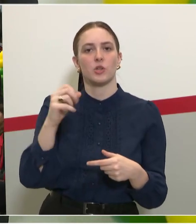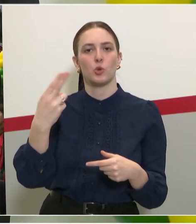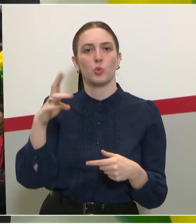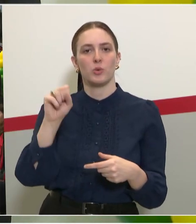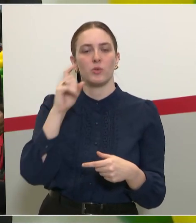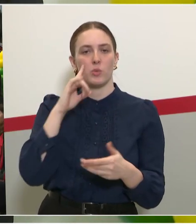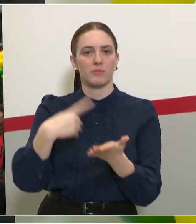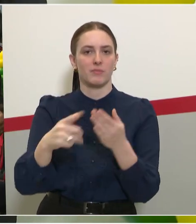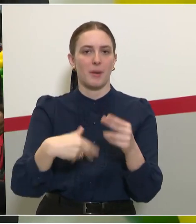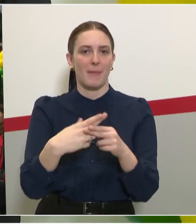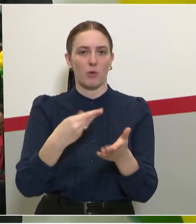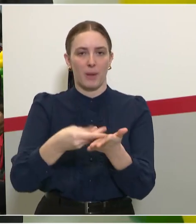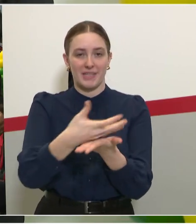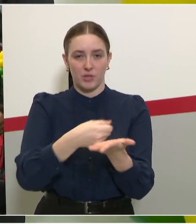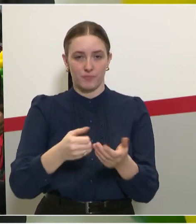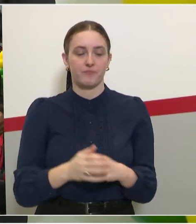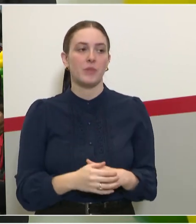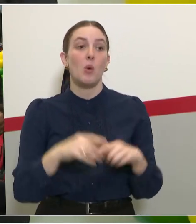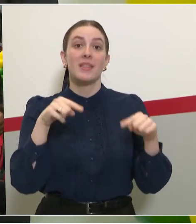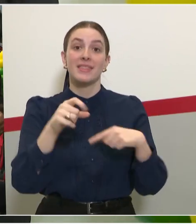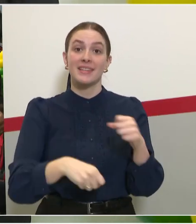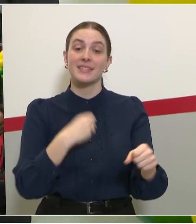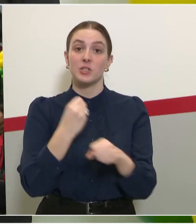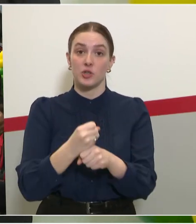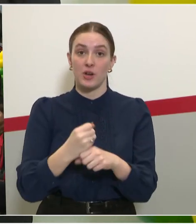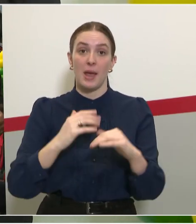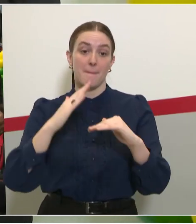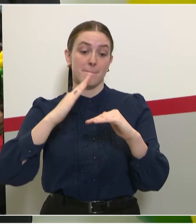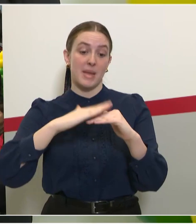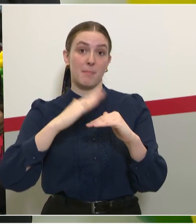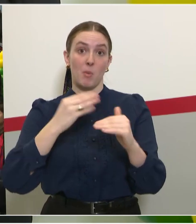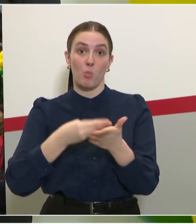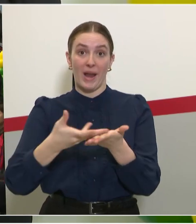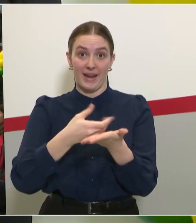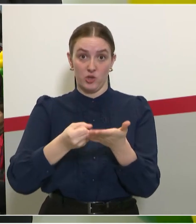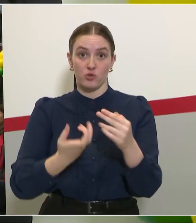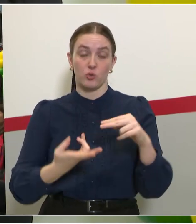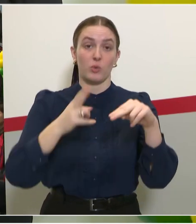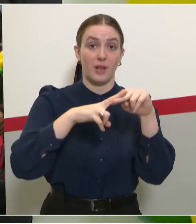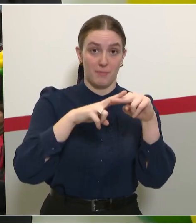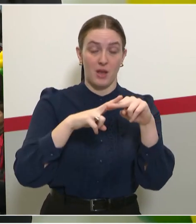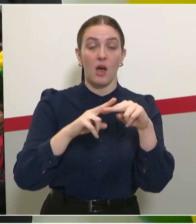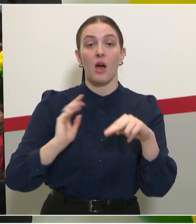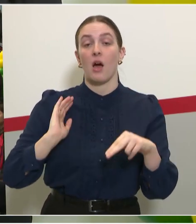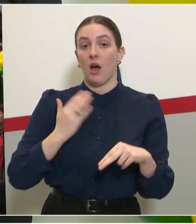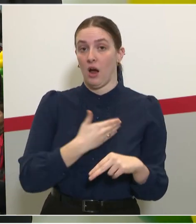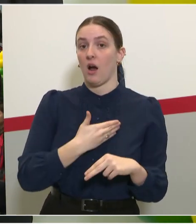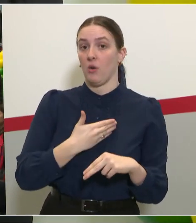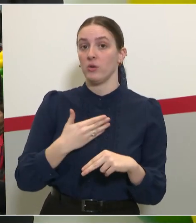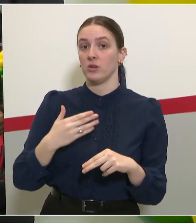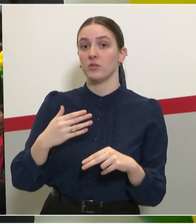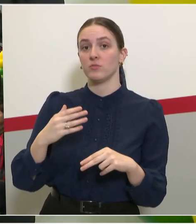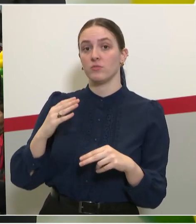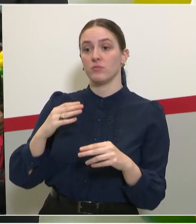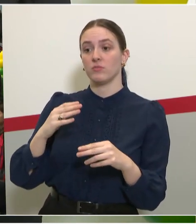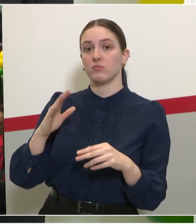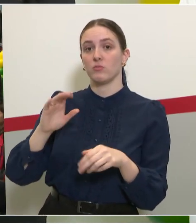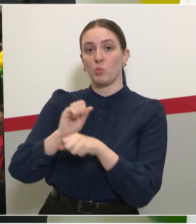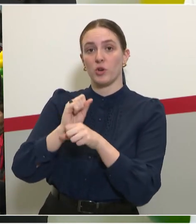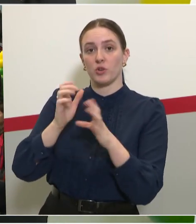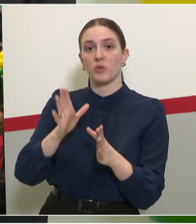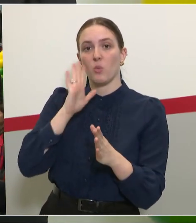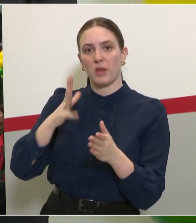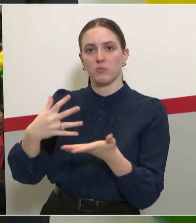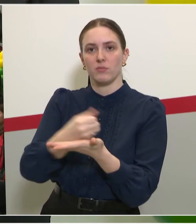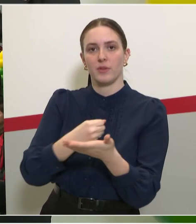as minimum wage goes up, our 22 to 24-year-olds will receive or do receive minimum wage. I know it will